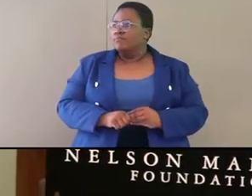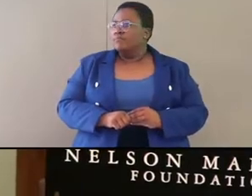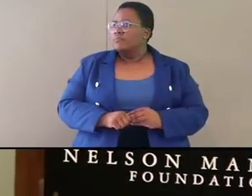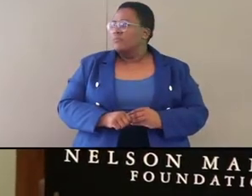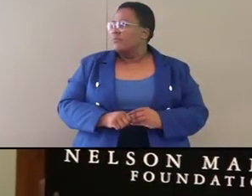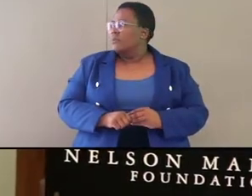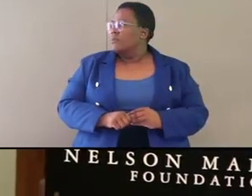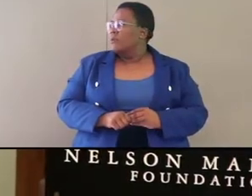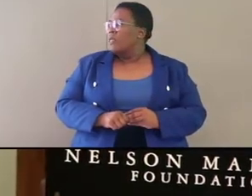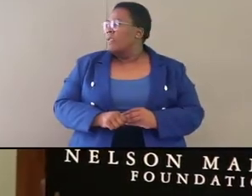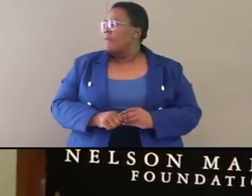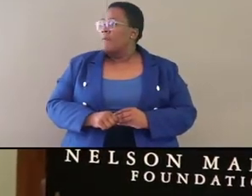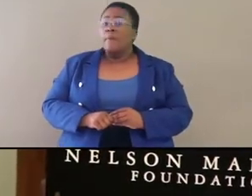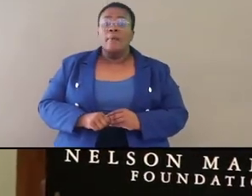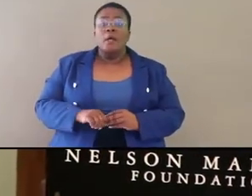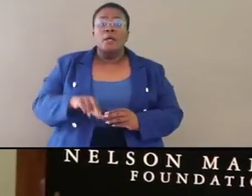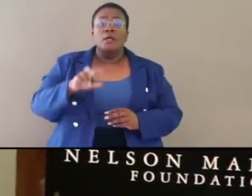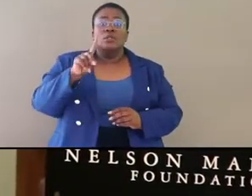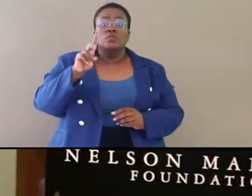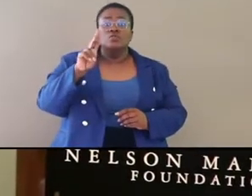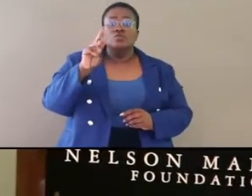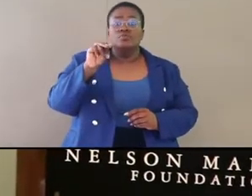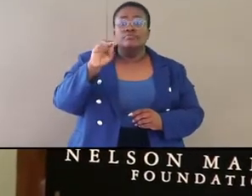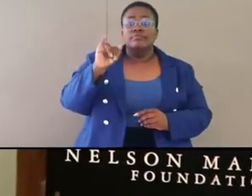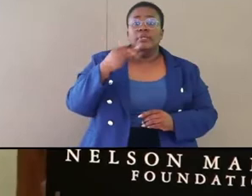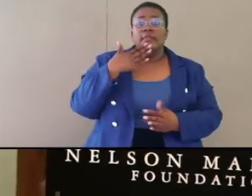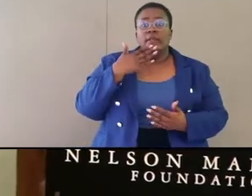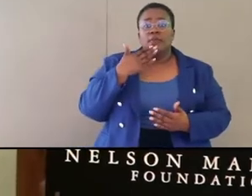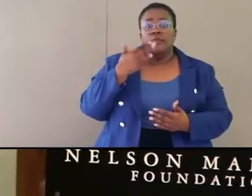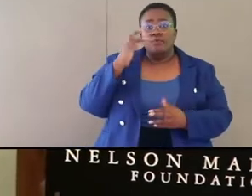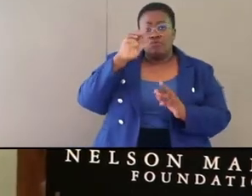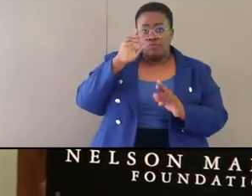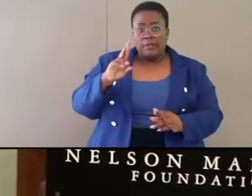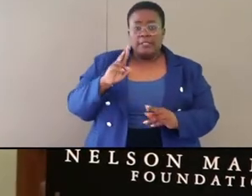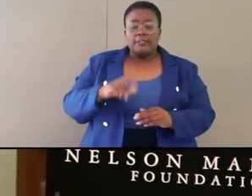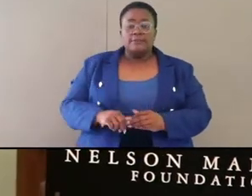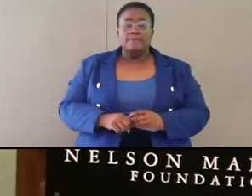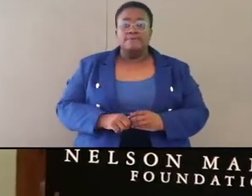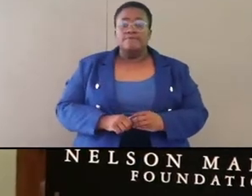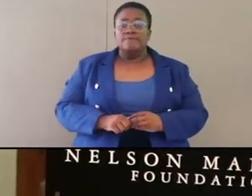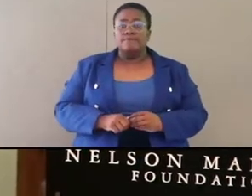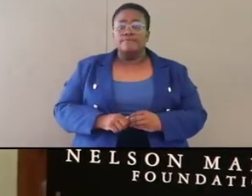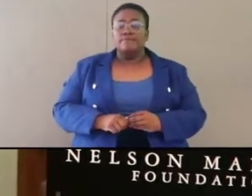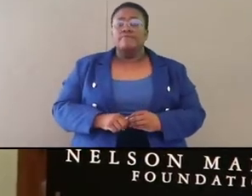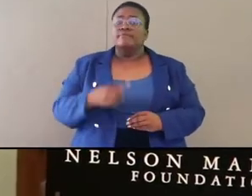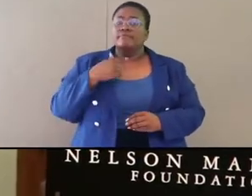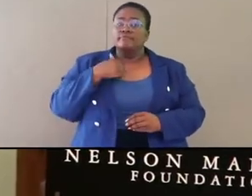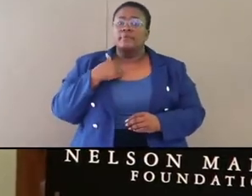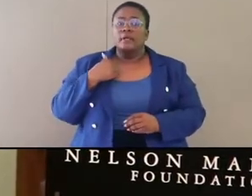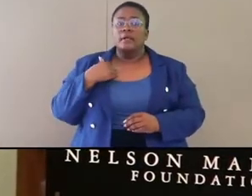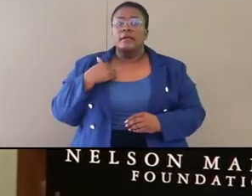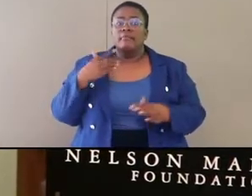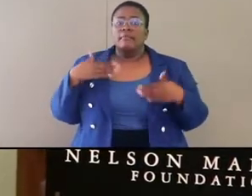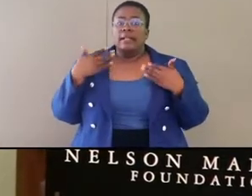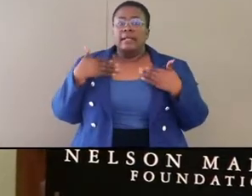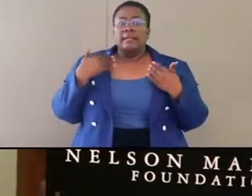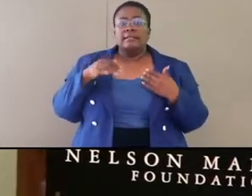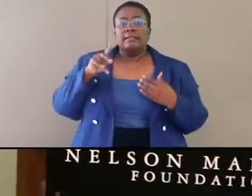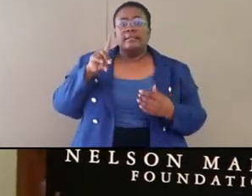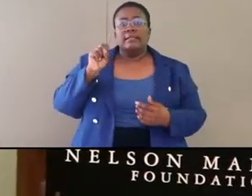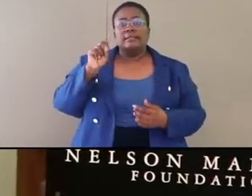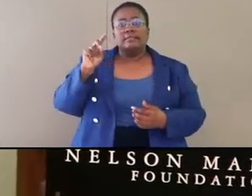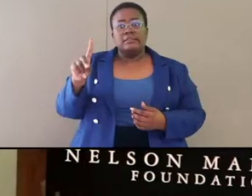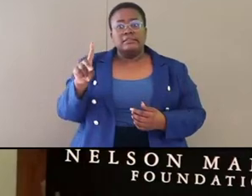Dumi, thank you and respect. and I'm glad that the DSD has